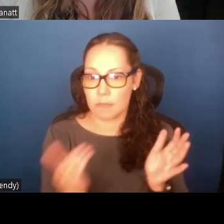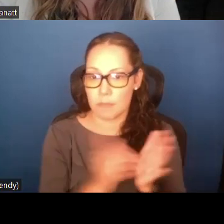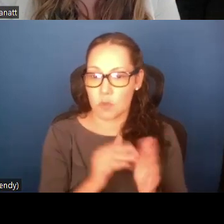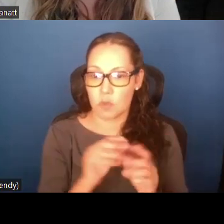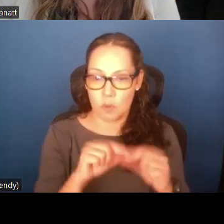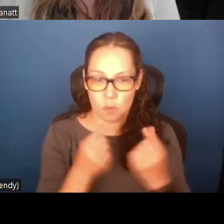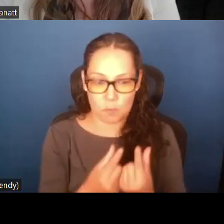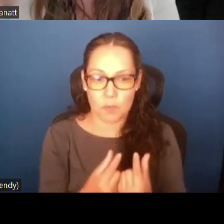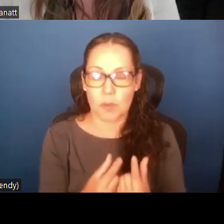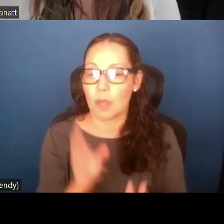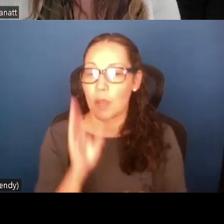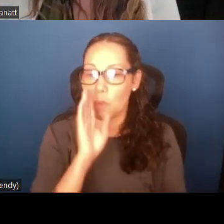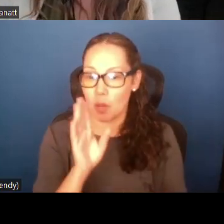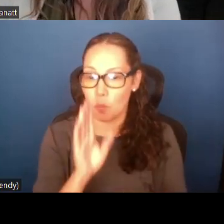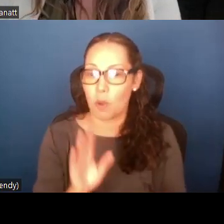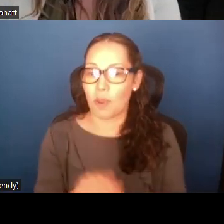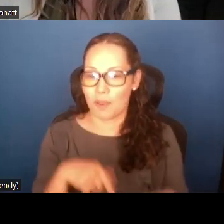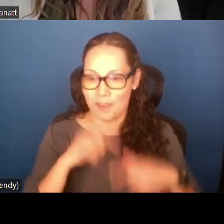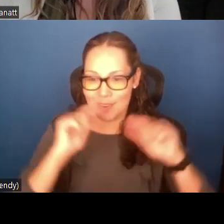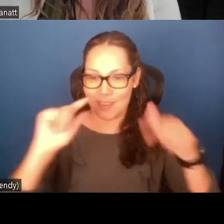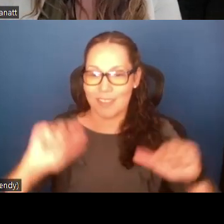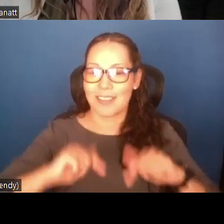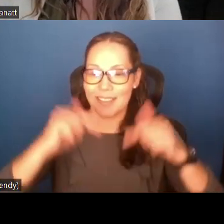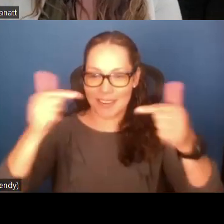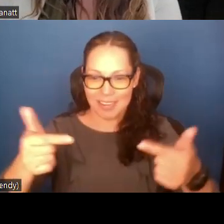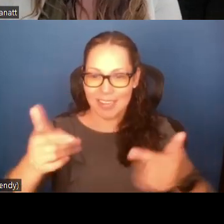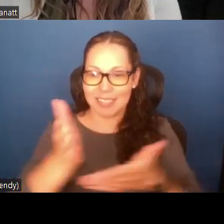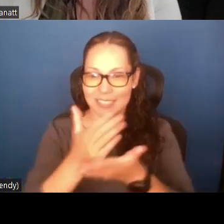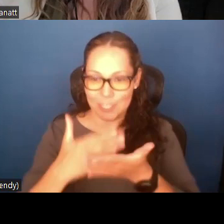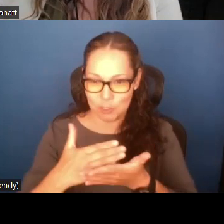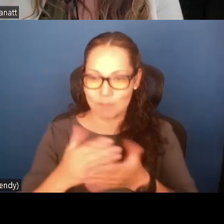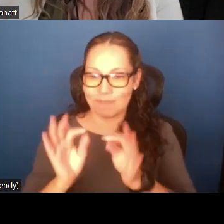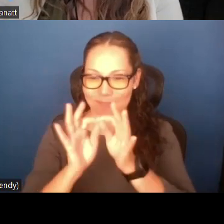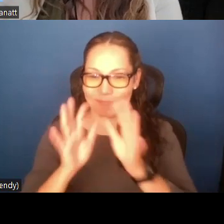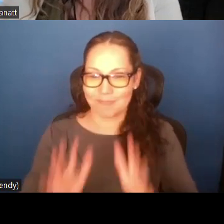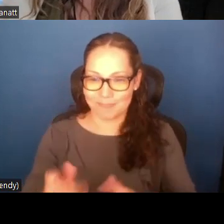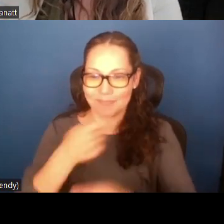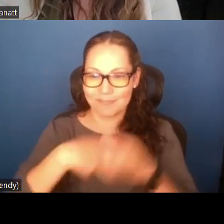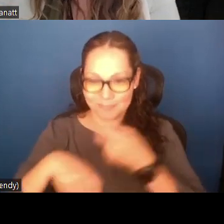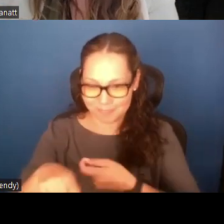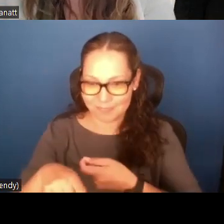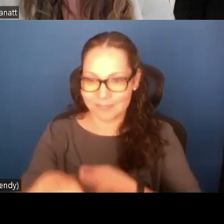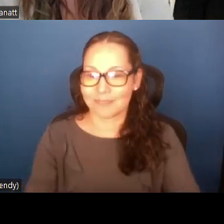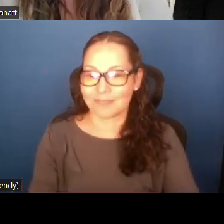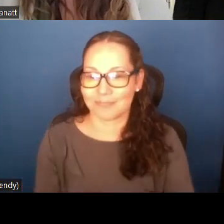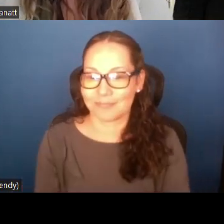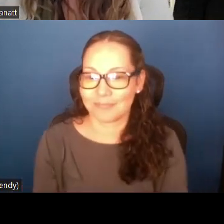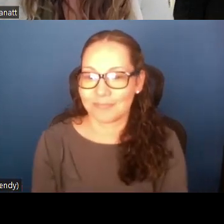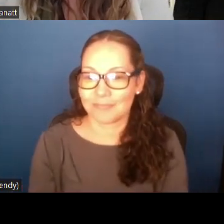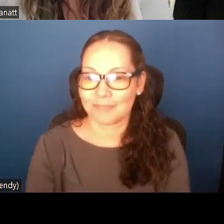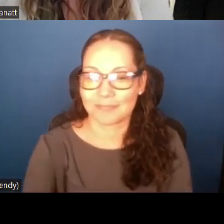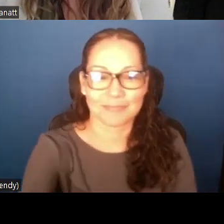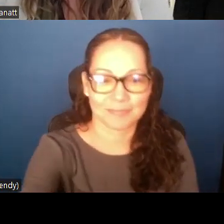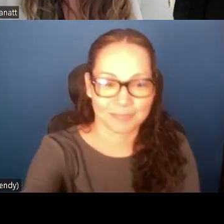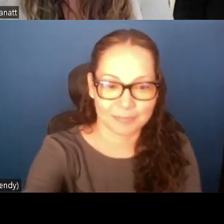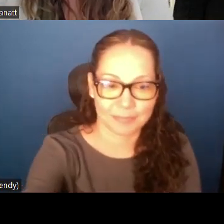We will move into the next section. Before we move into the next section, I do want to